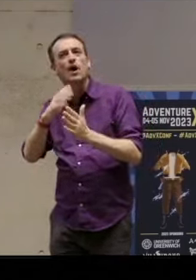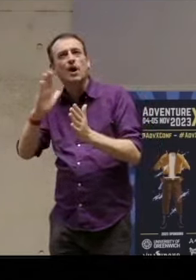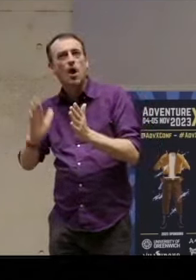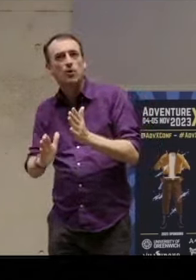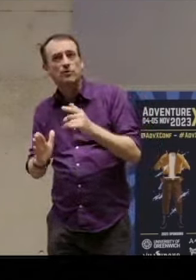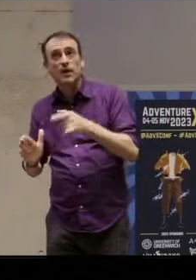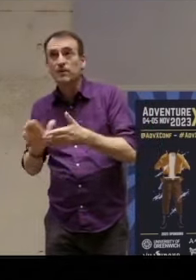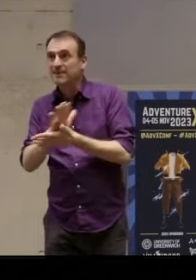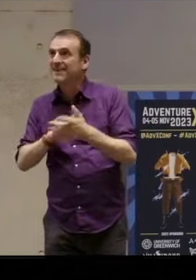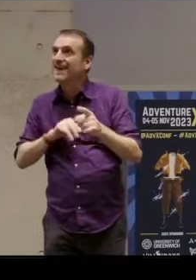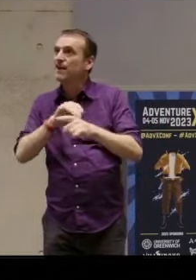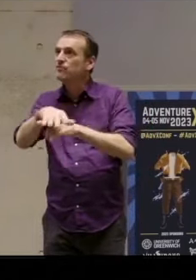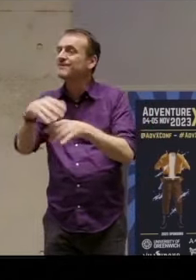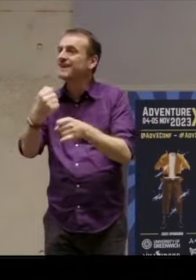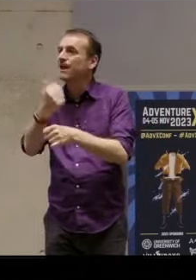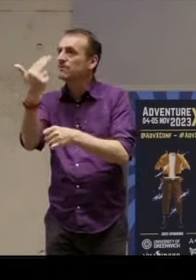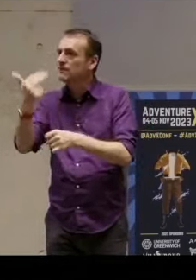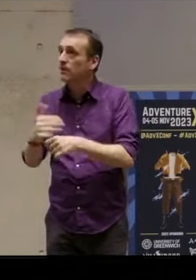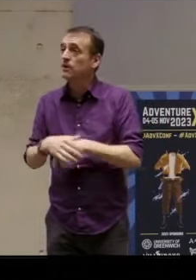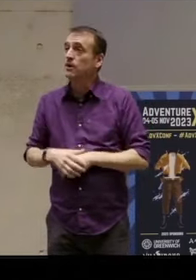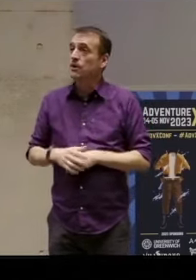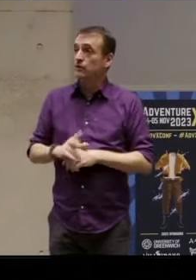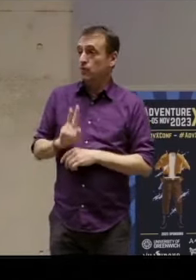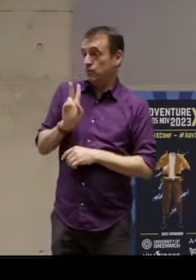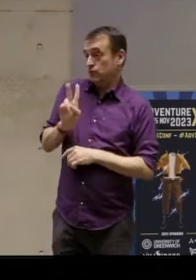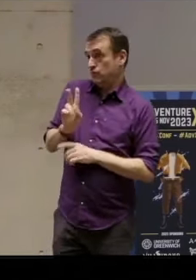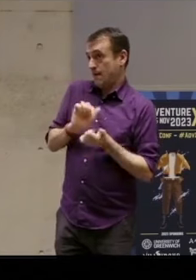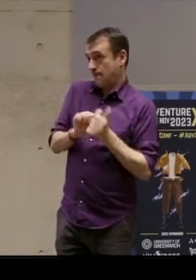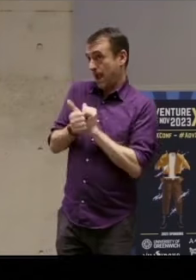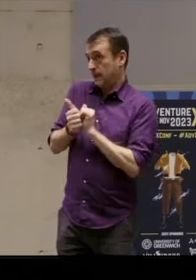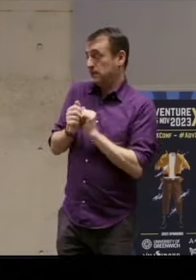on vacation, Adrian Himelians